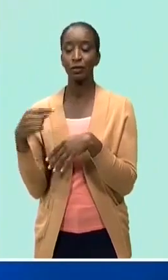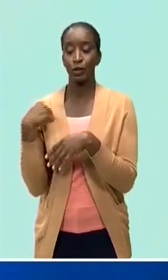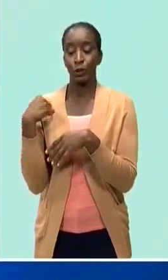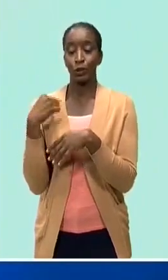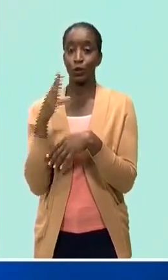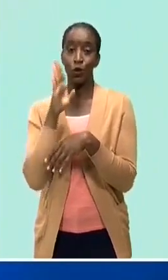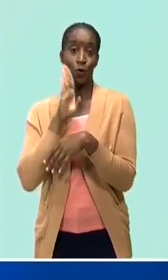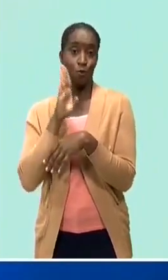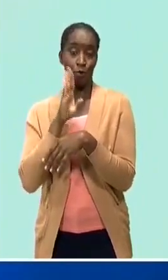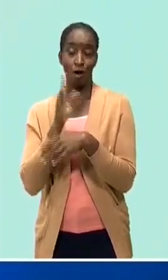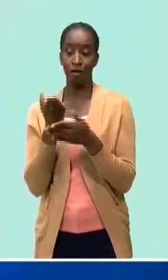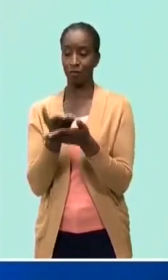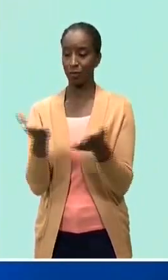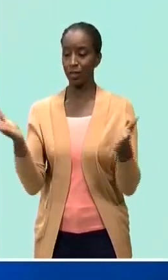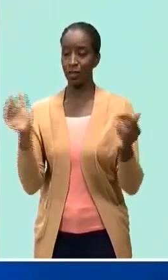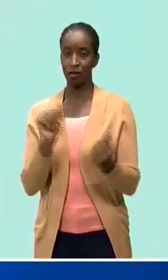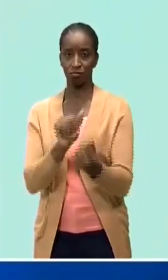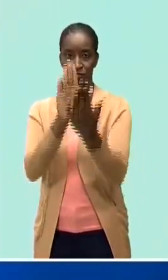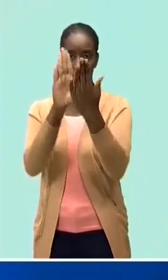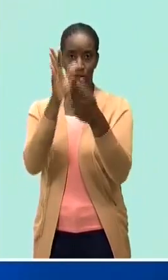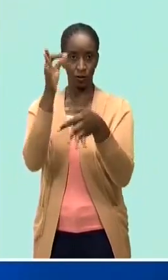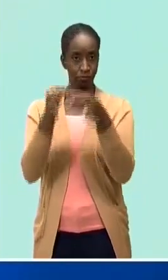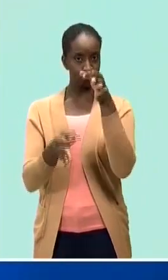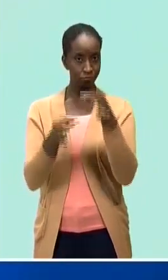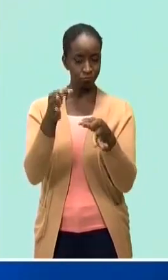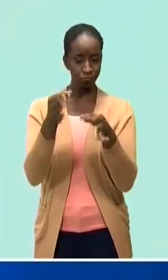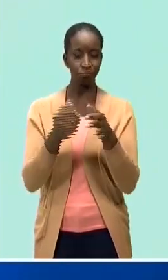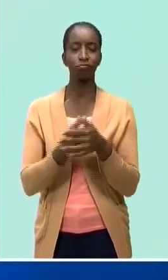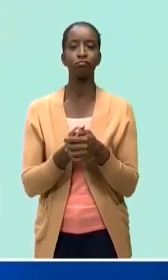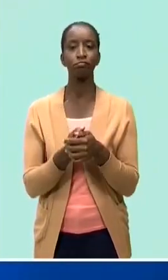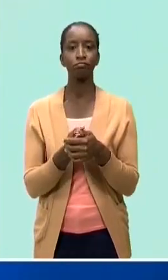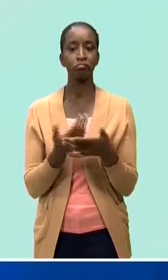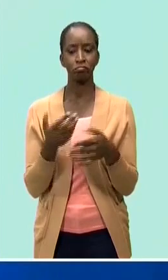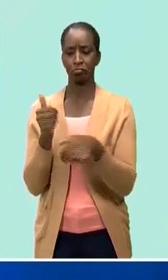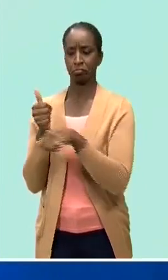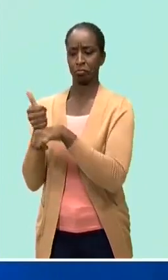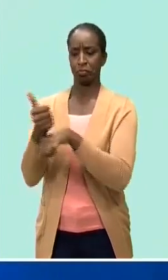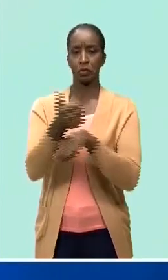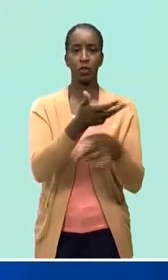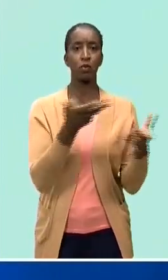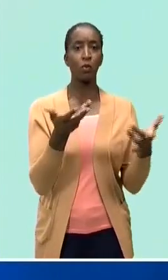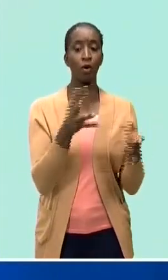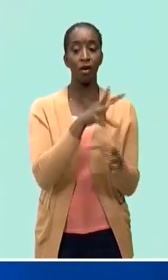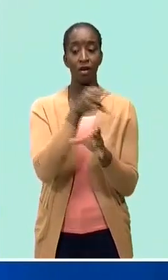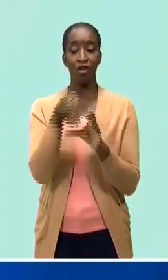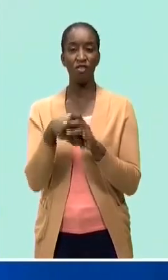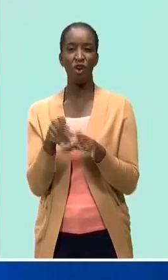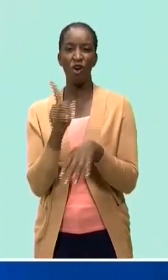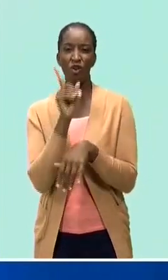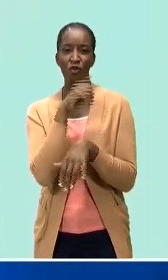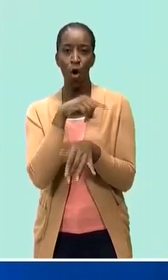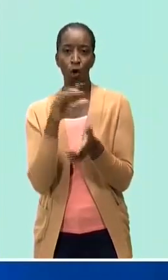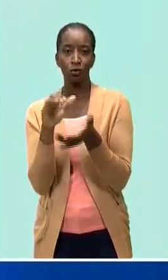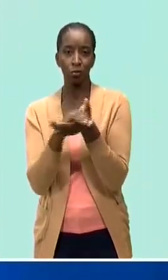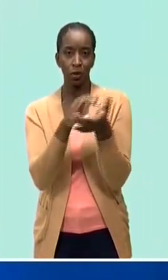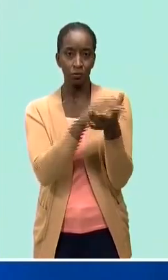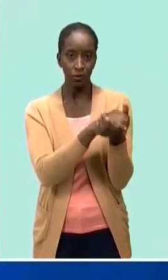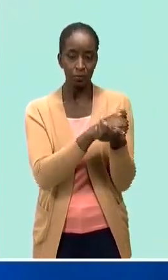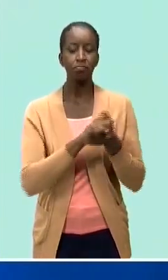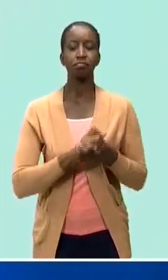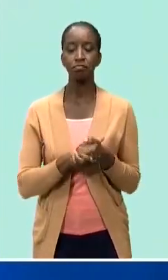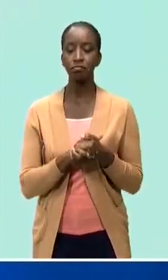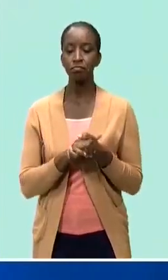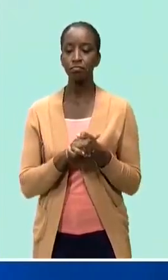t-shirt, all appeared before Magistrate Cara DeVoe Turnquest, accused of being involved with fraudulent marriage schemes. Smith, who